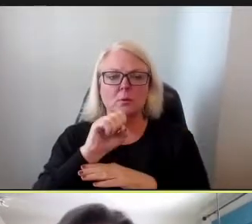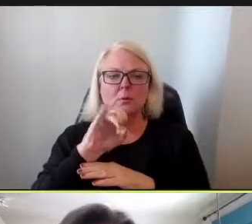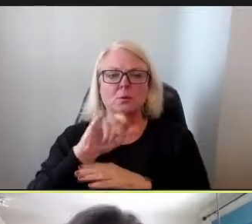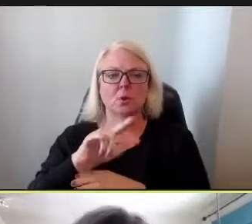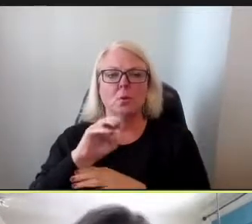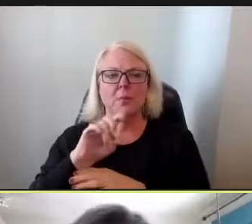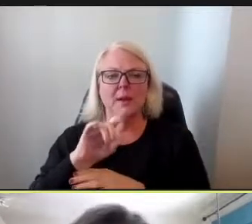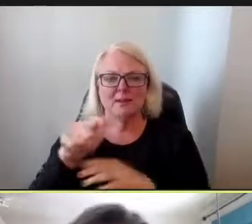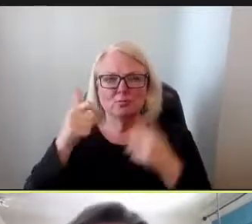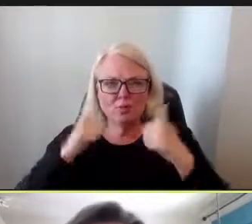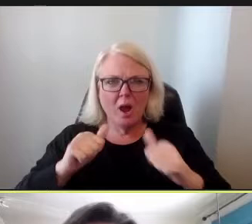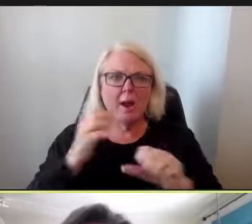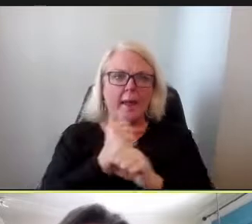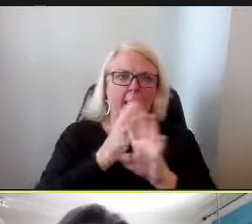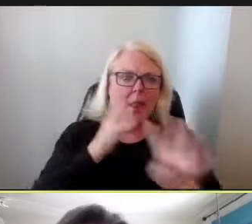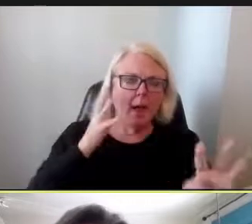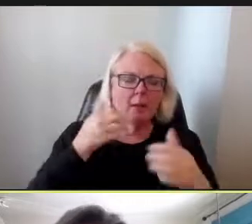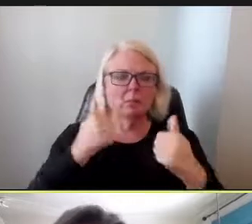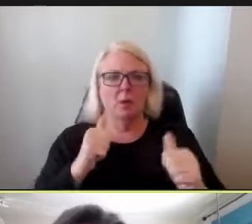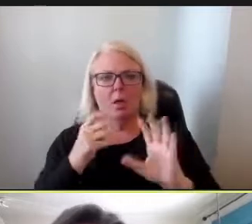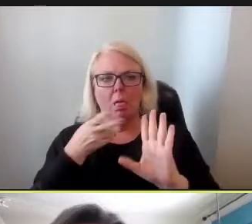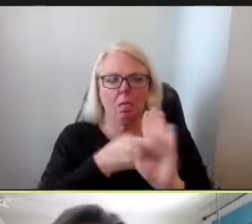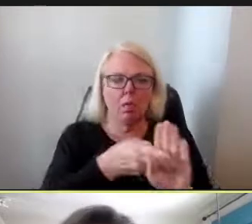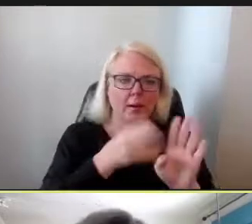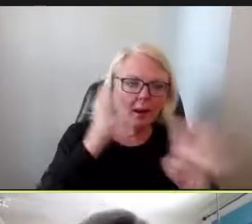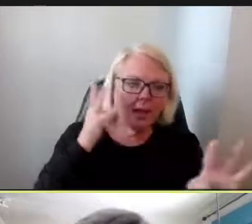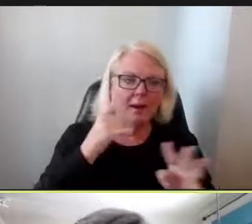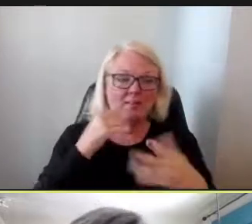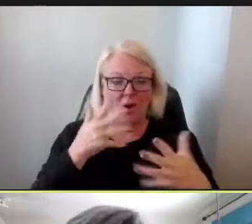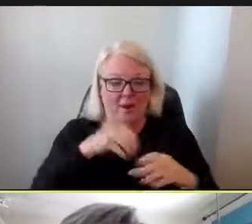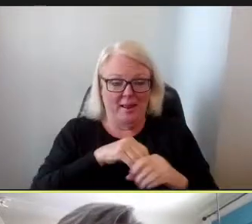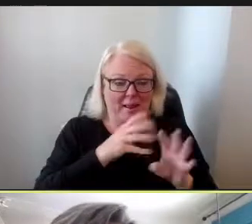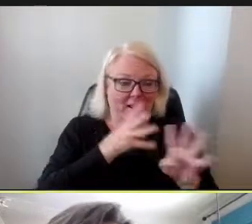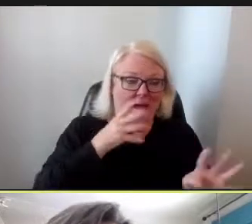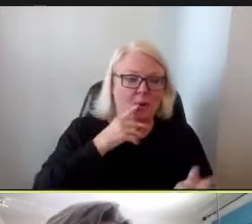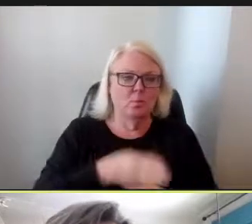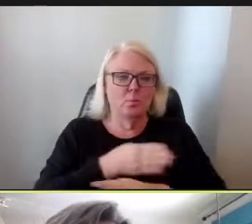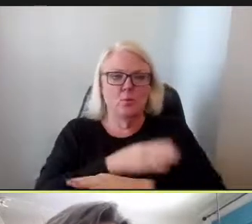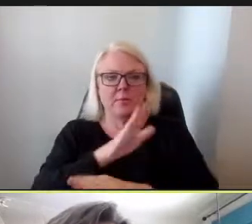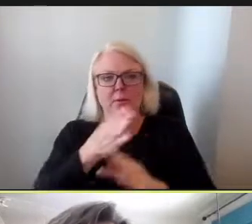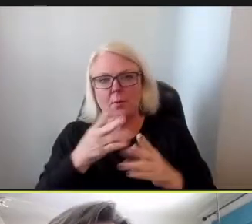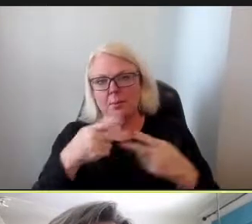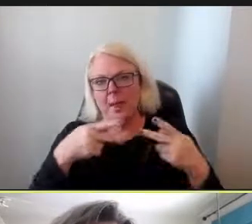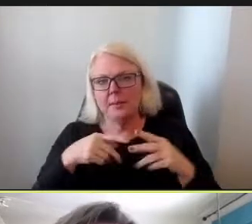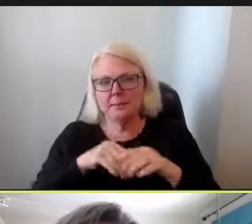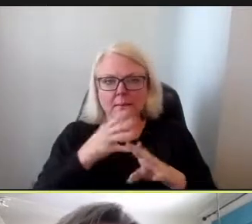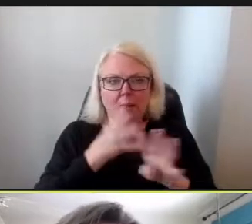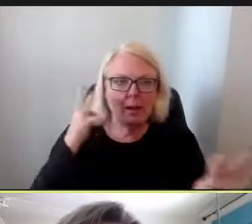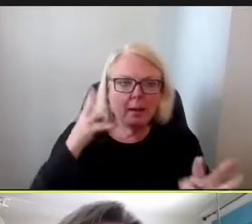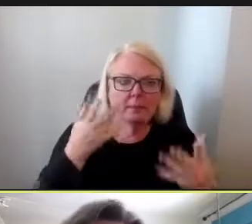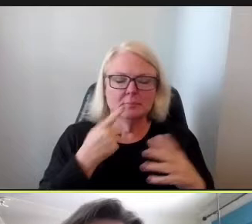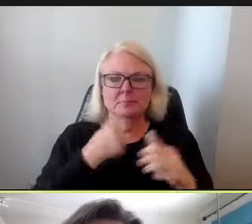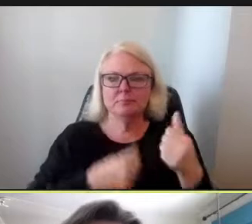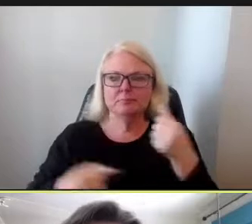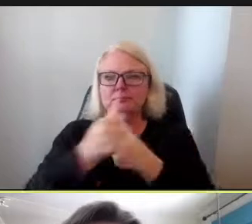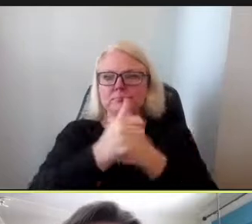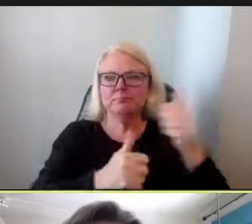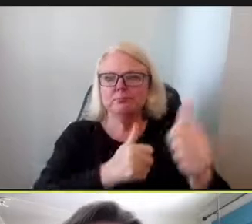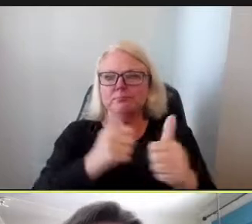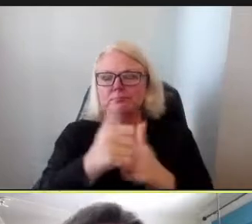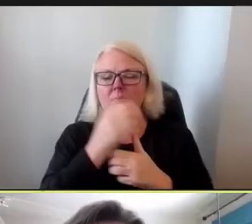their efforts to get in line, or if they're already in line, to improve their place in line. I'm focusing on this